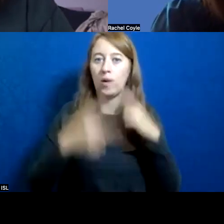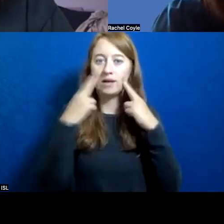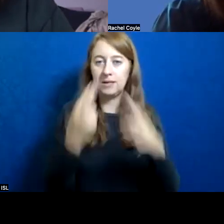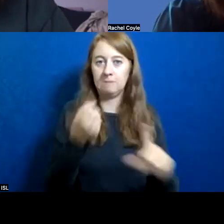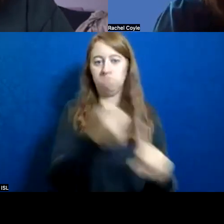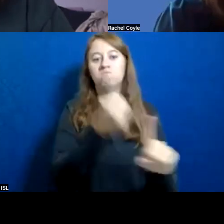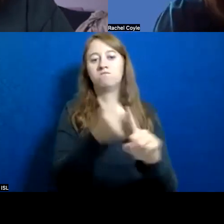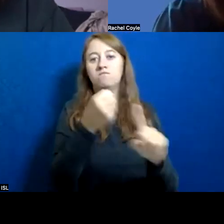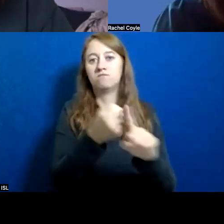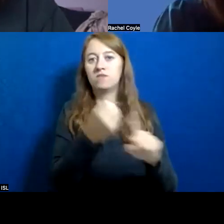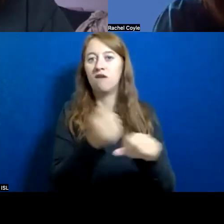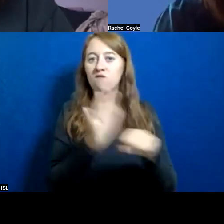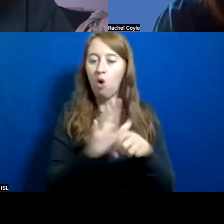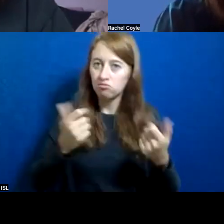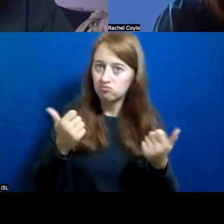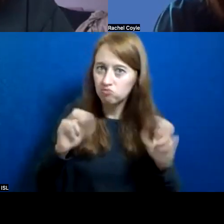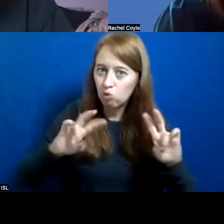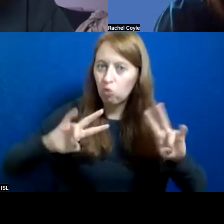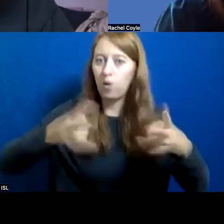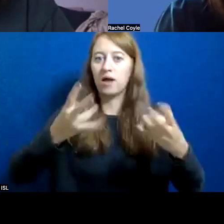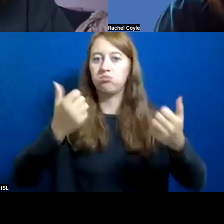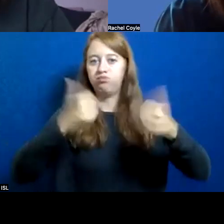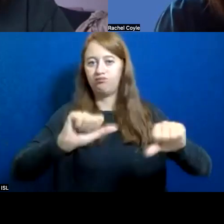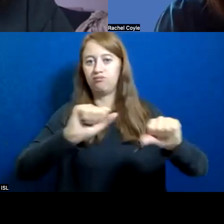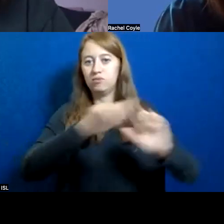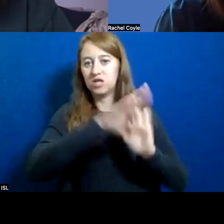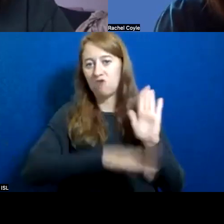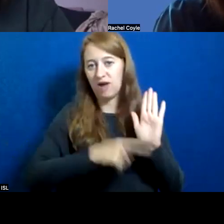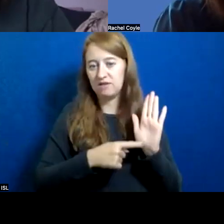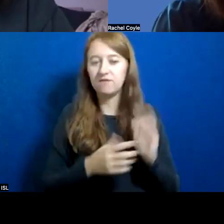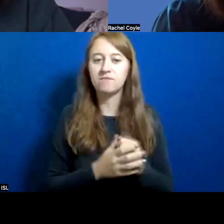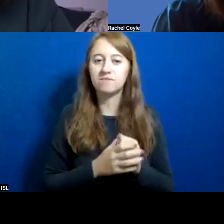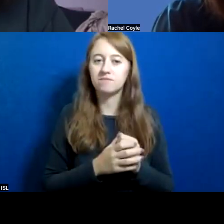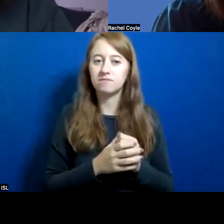of the directive. We launched a petition where we collected about